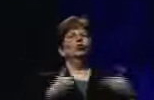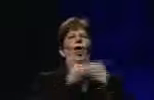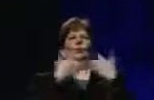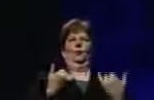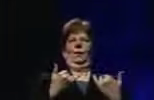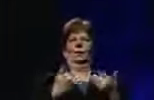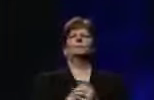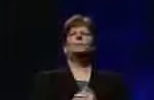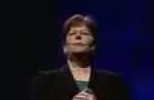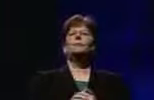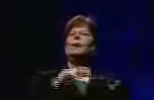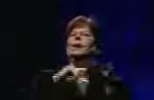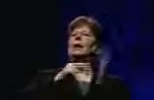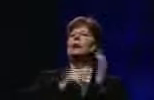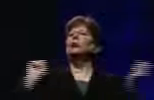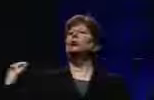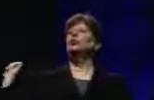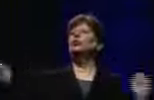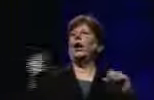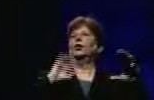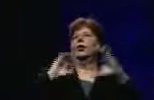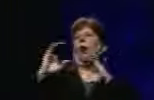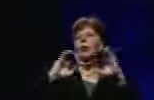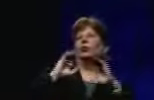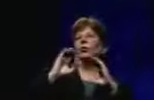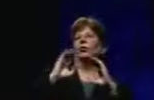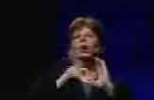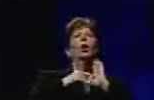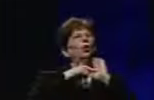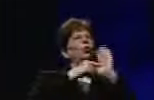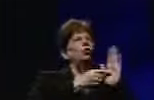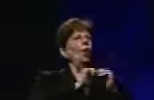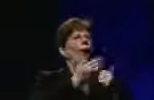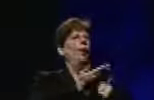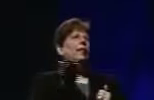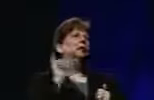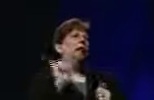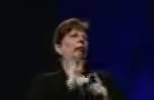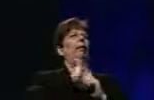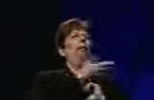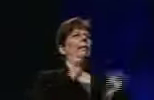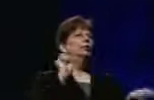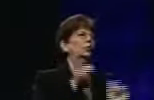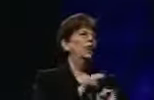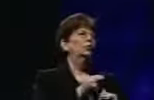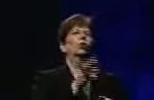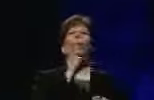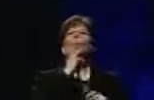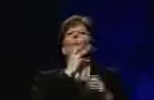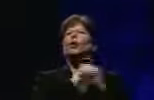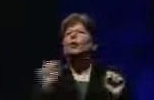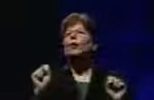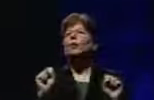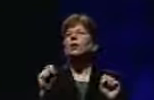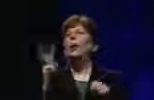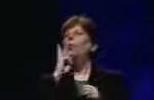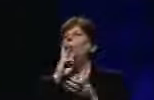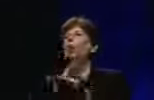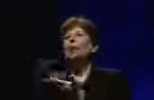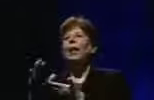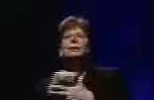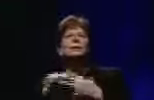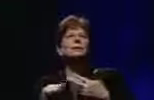morning. It means changing our conversation to show how things like climate change and water safety and water